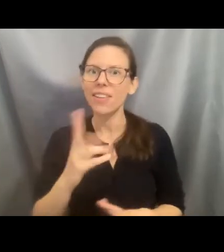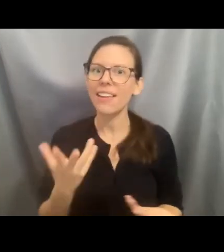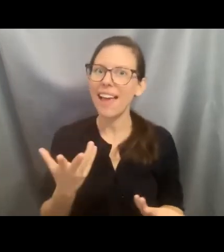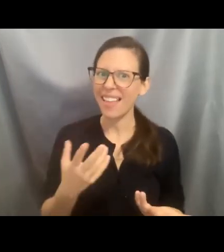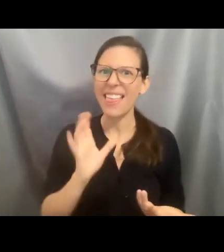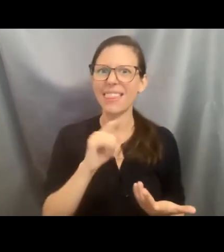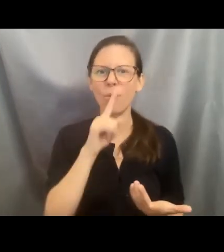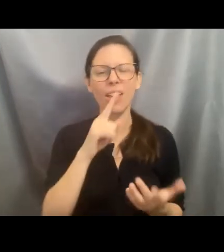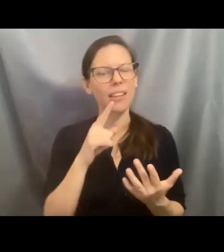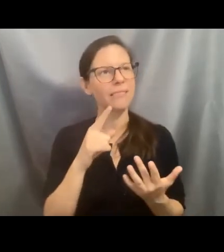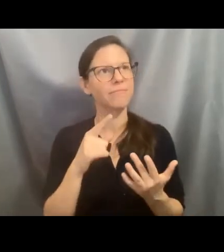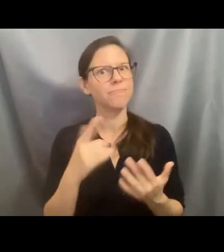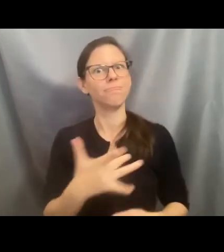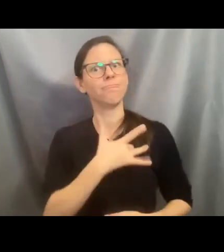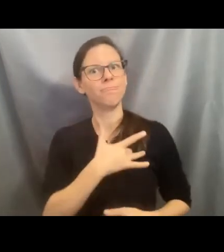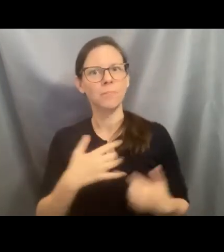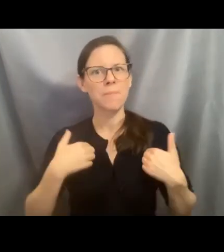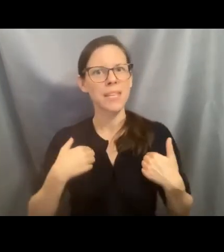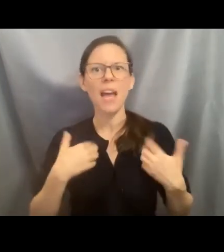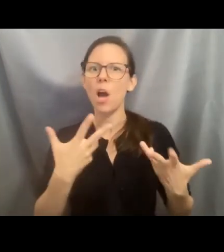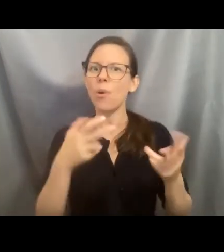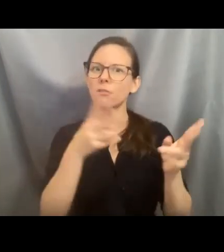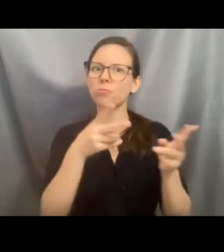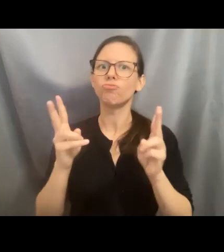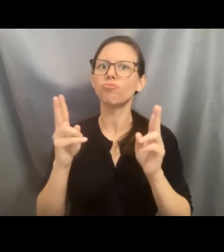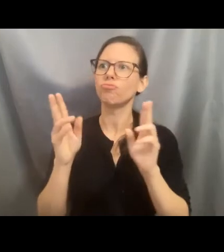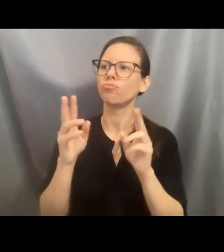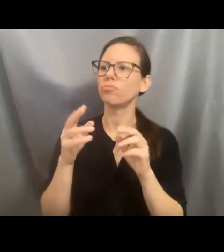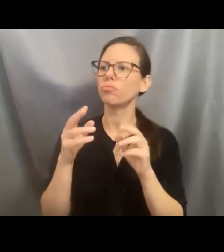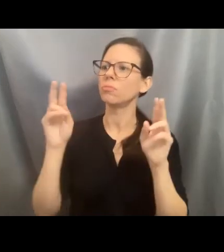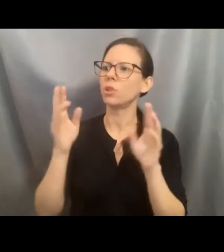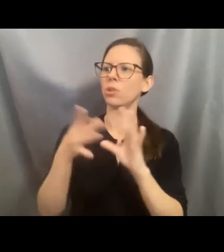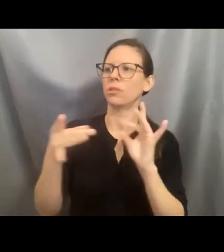use that regularly because I think it can speak to other people too.